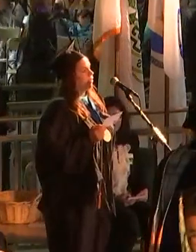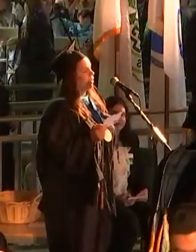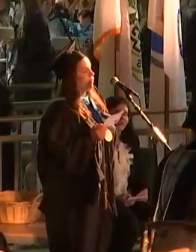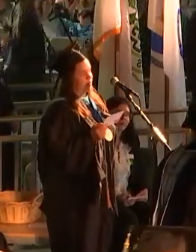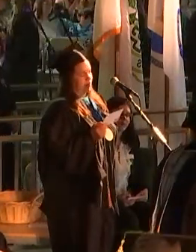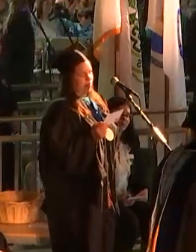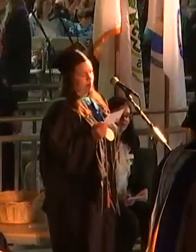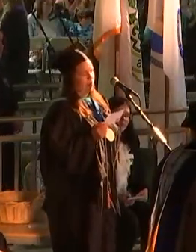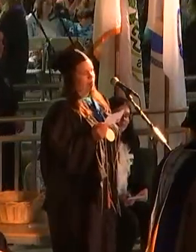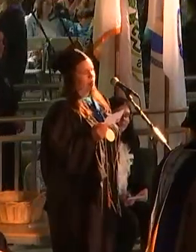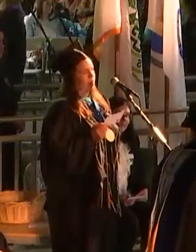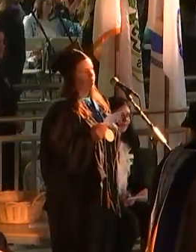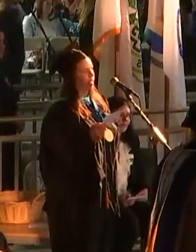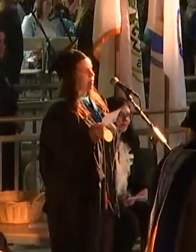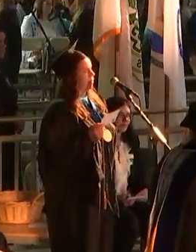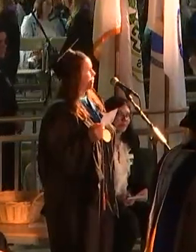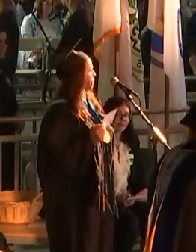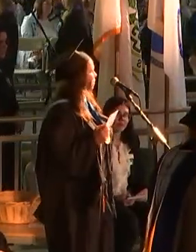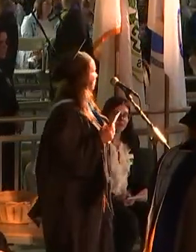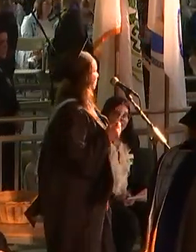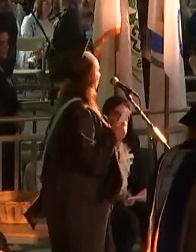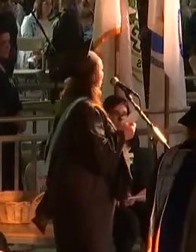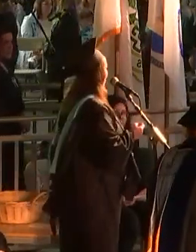Christopher Vieira Senra, cum laude.